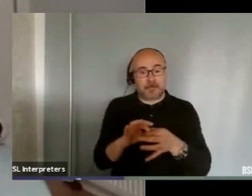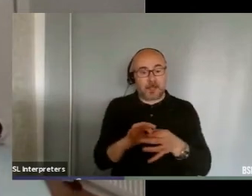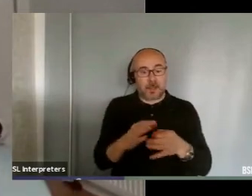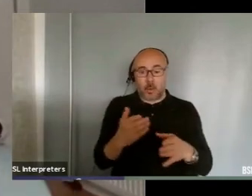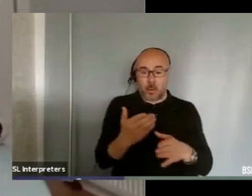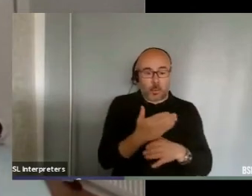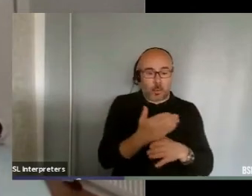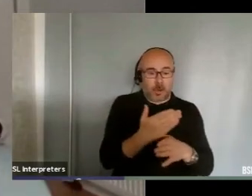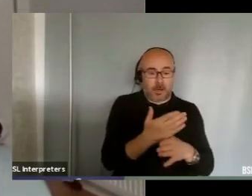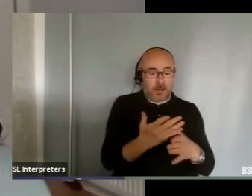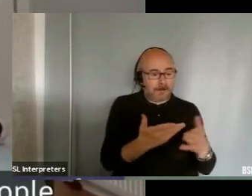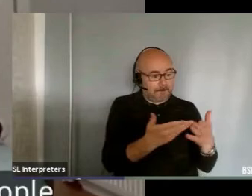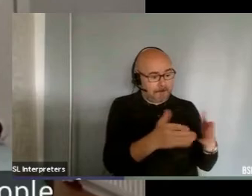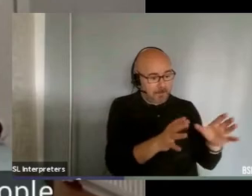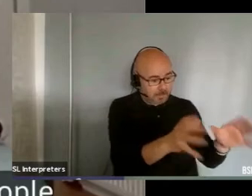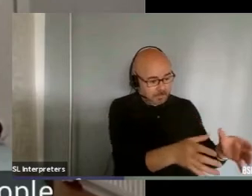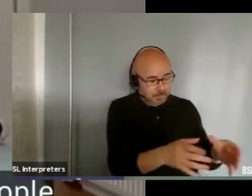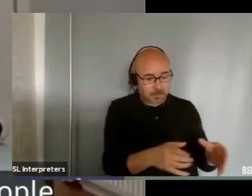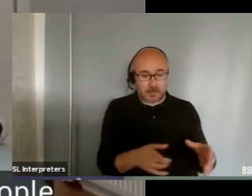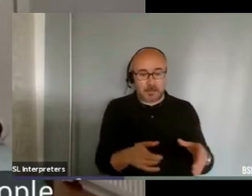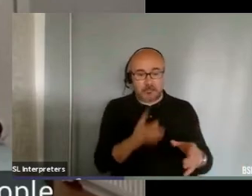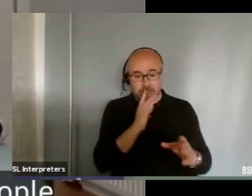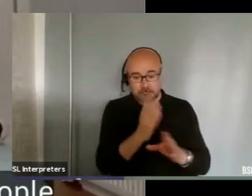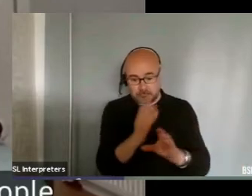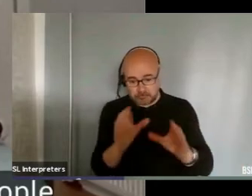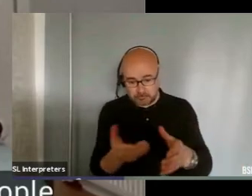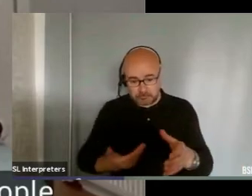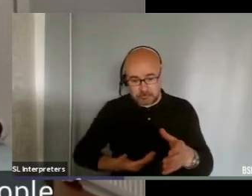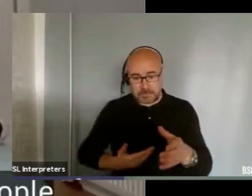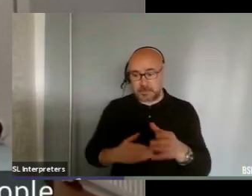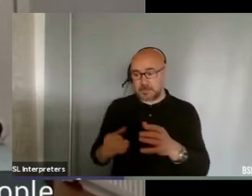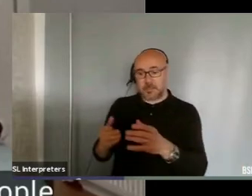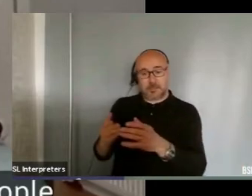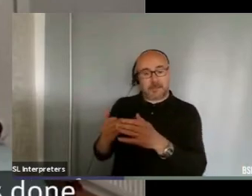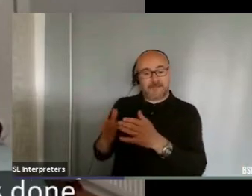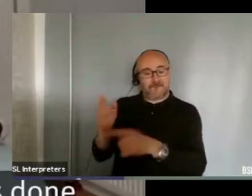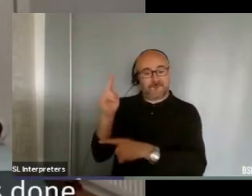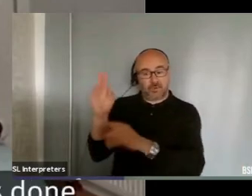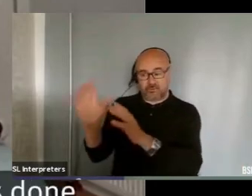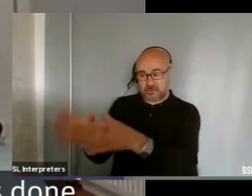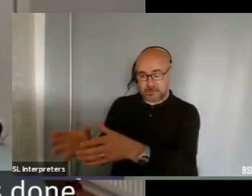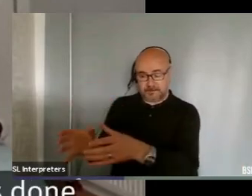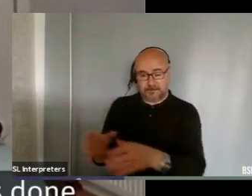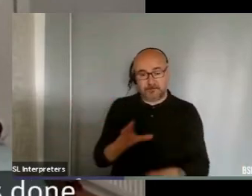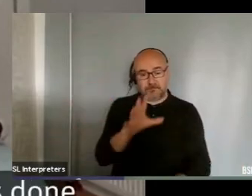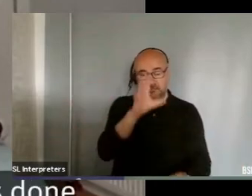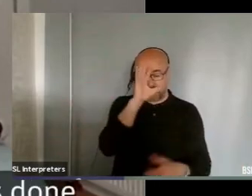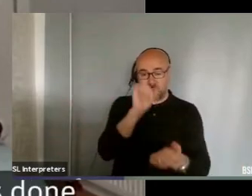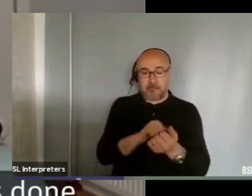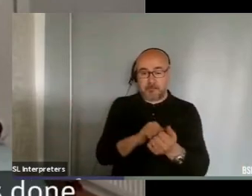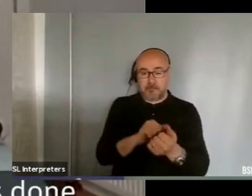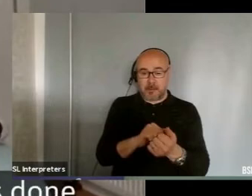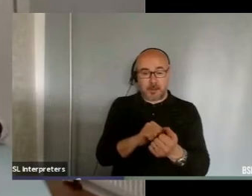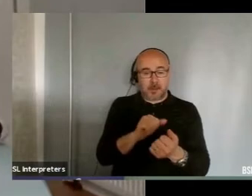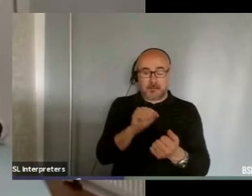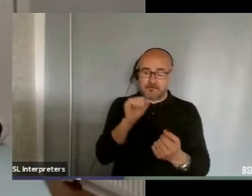make it better. But let's remember at the heart of that are people. And Tommy is just one example. And the